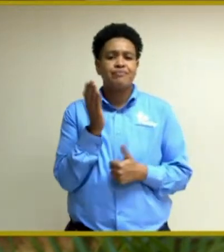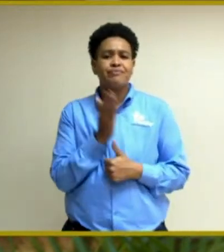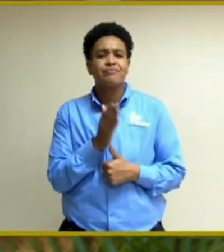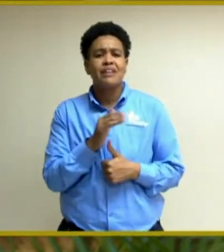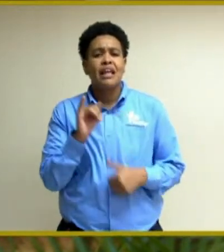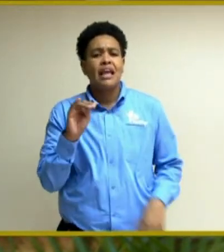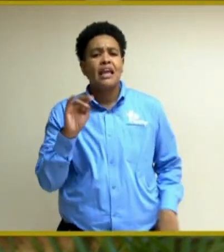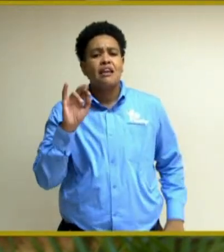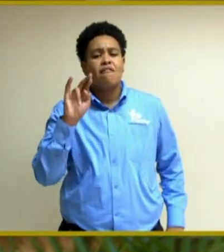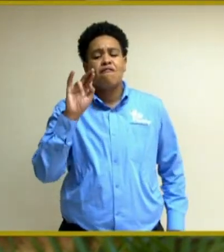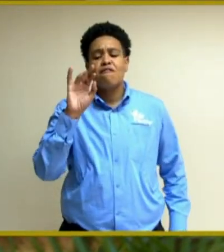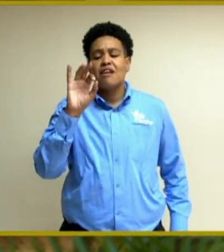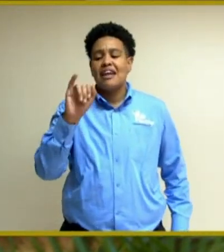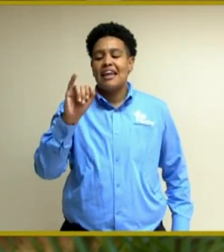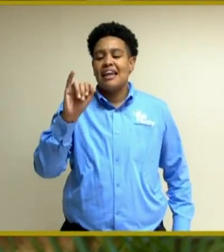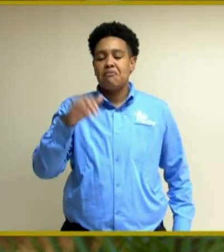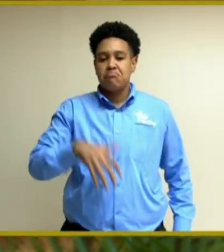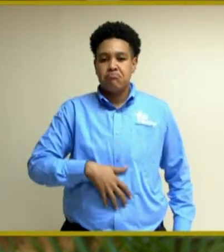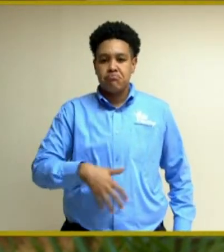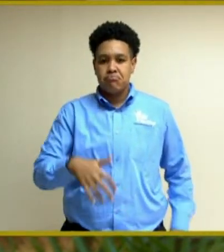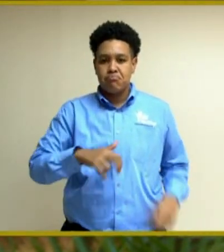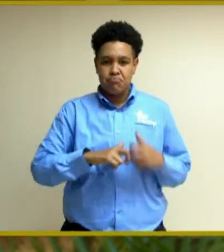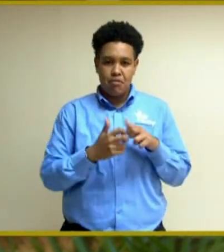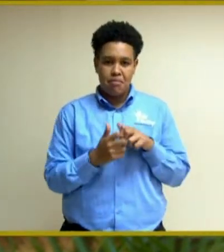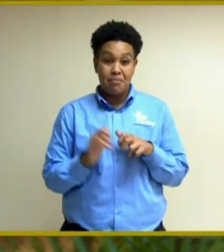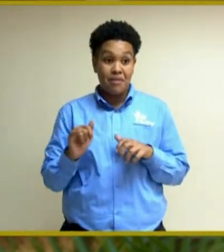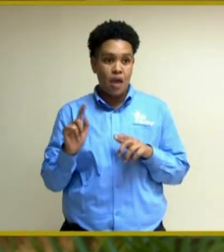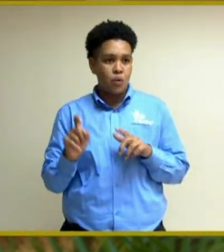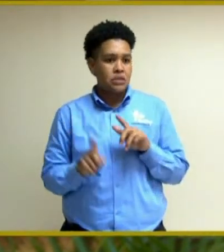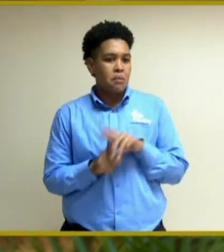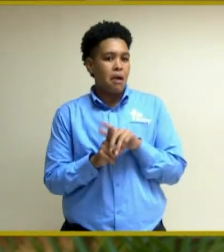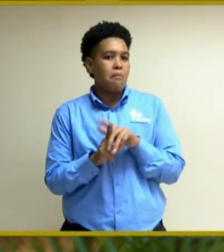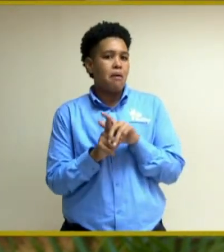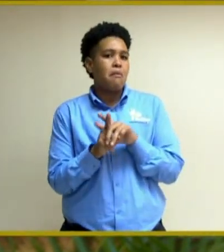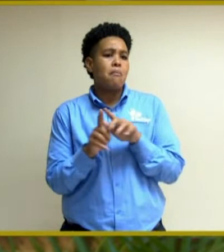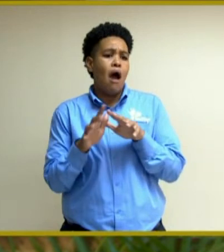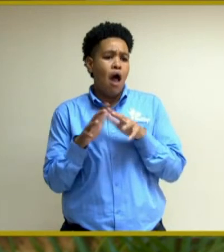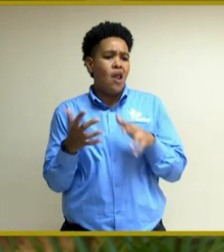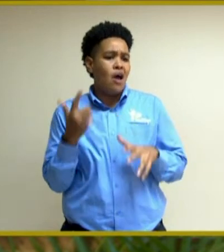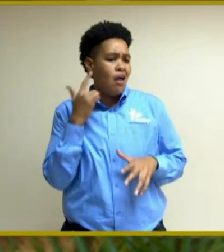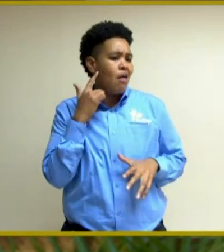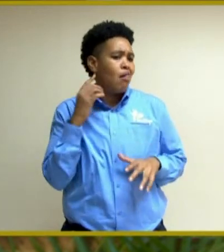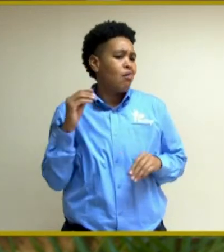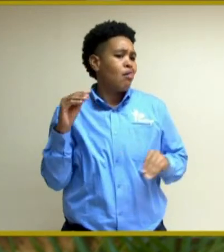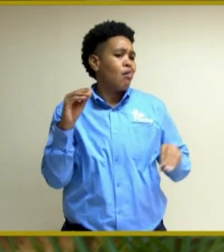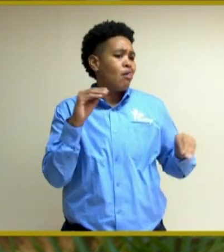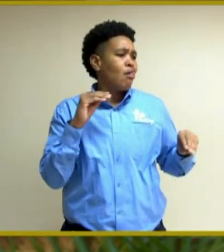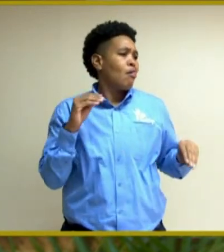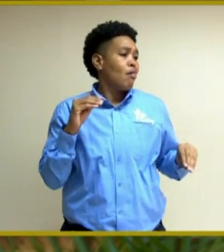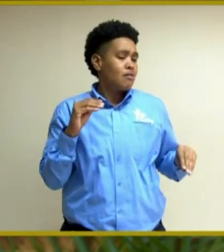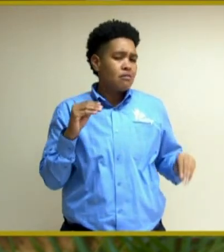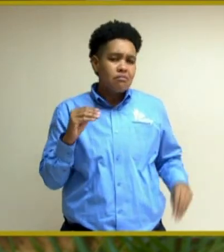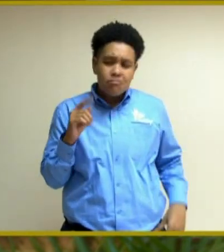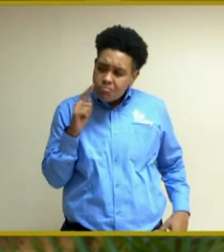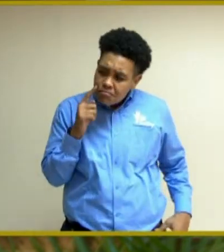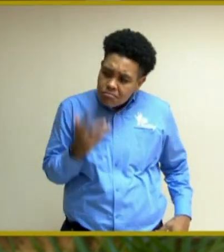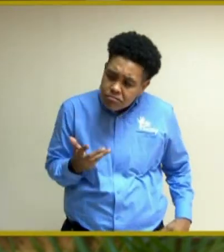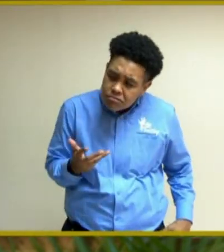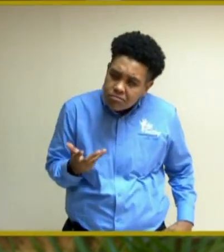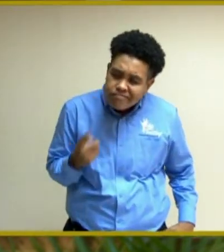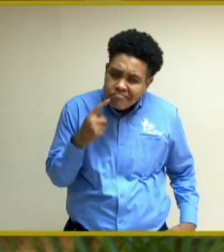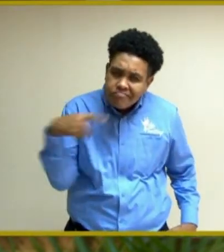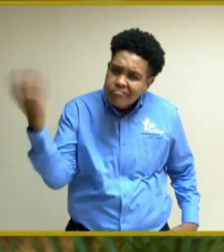infertility question, that has been coming up a lot, and there is no evidence at all that